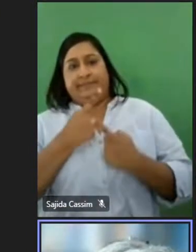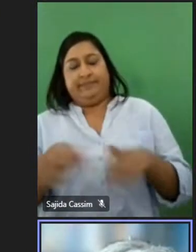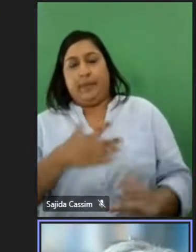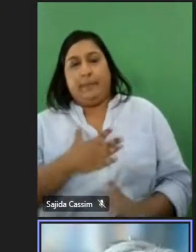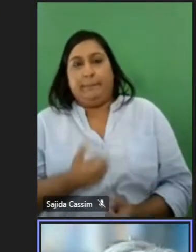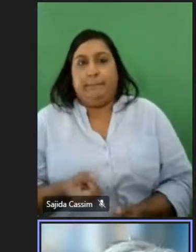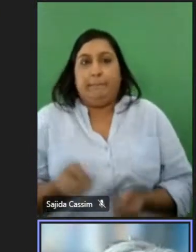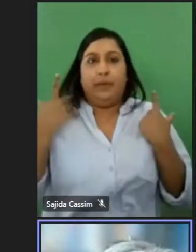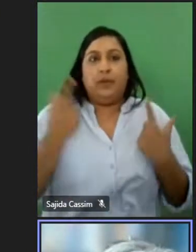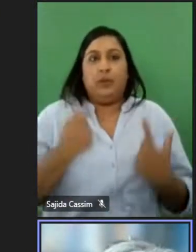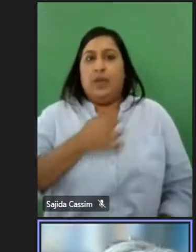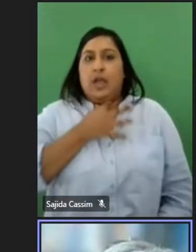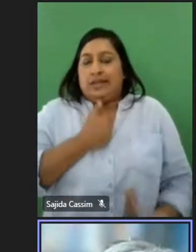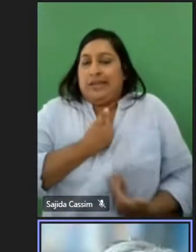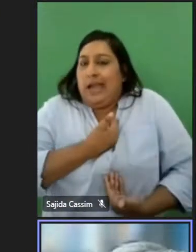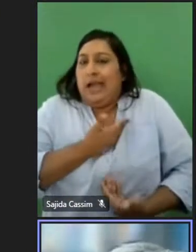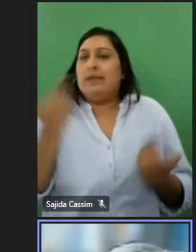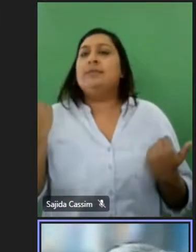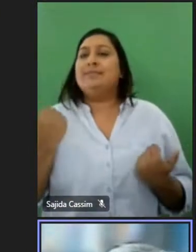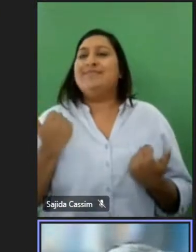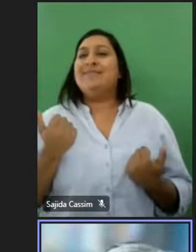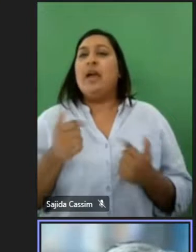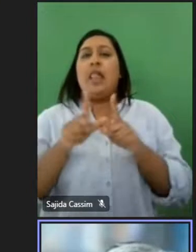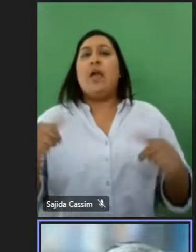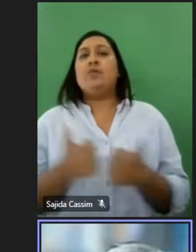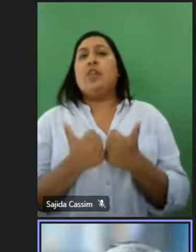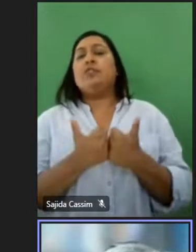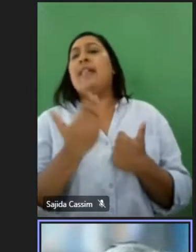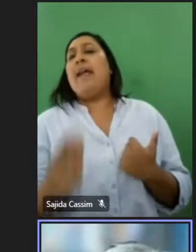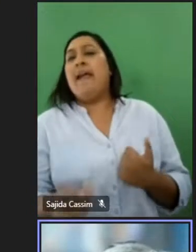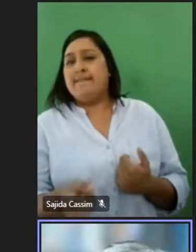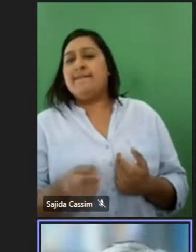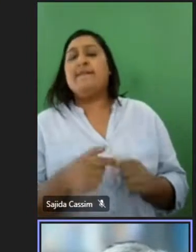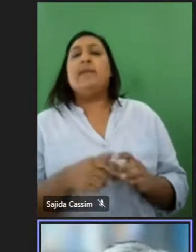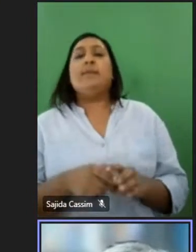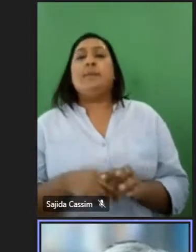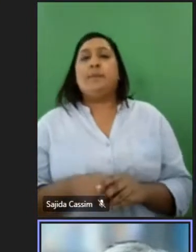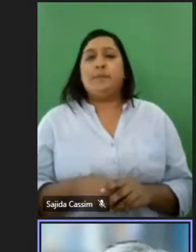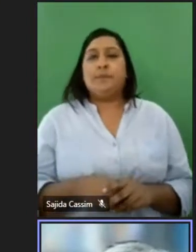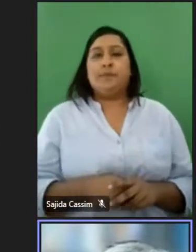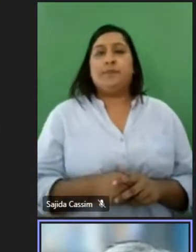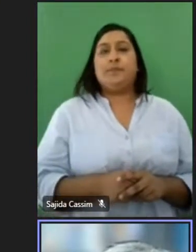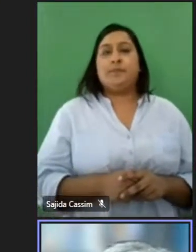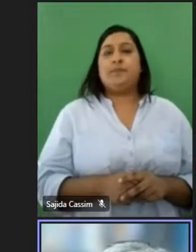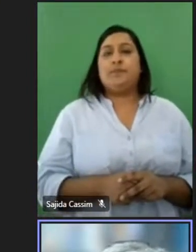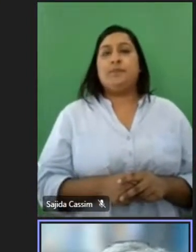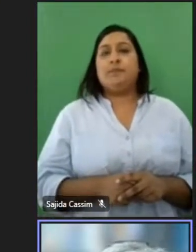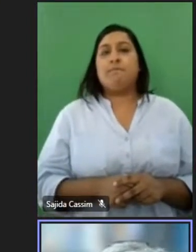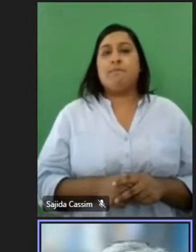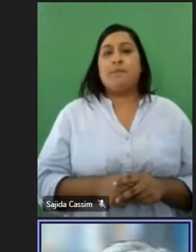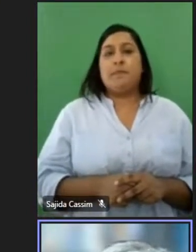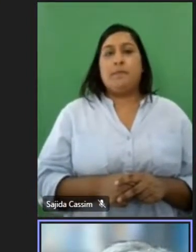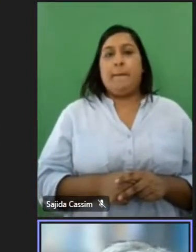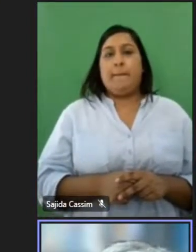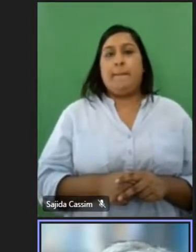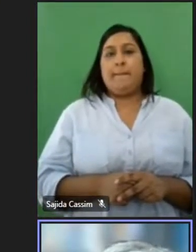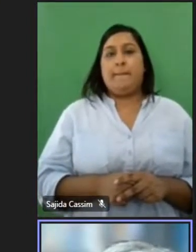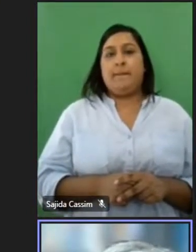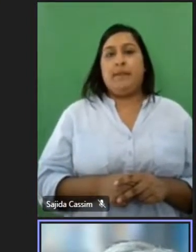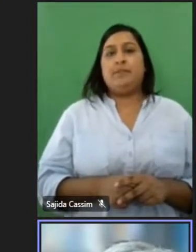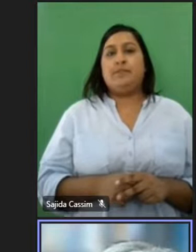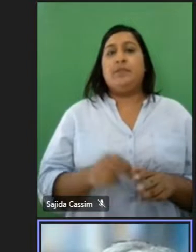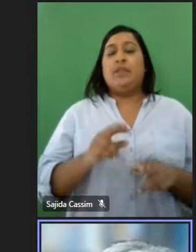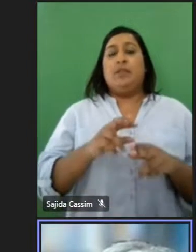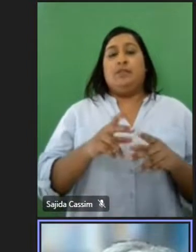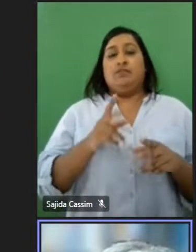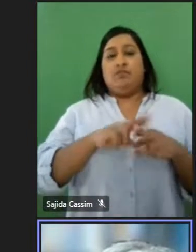so there was some language challenge there. The result was confusion about interventions and the services available and where